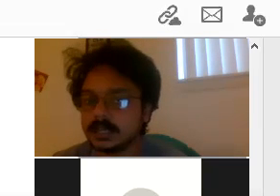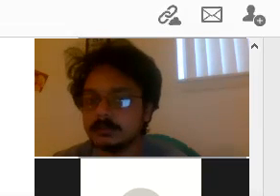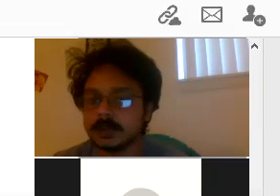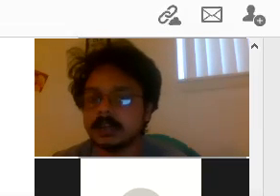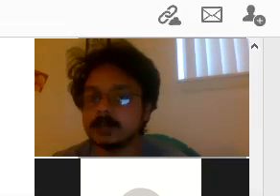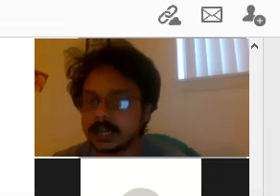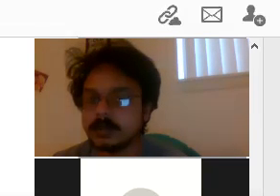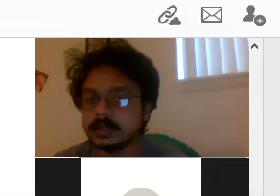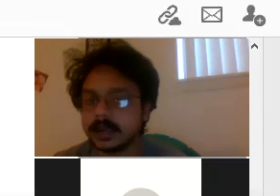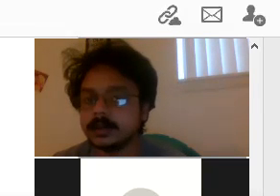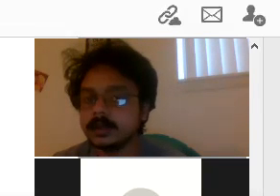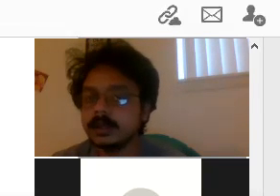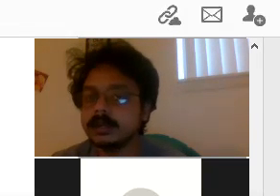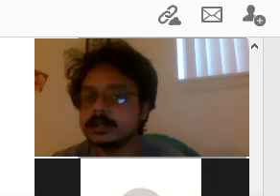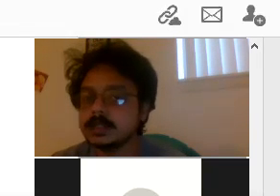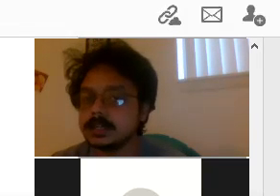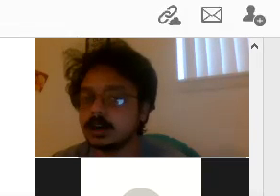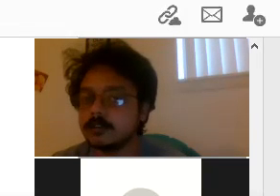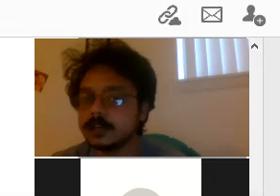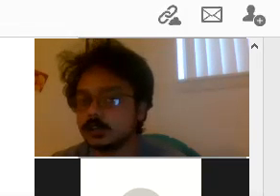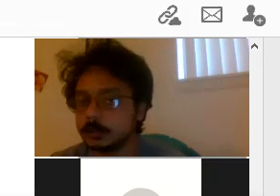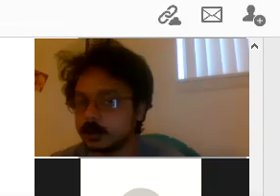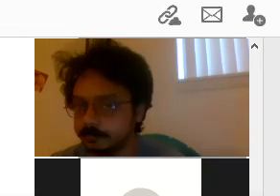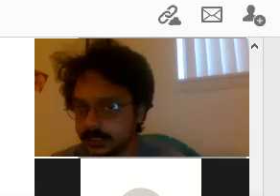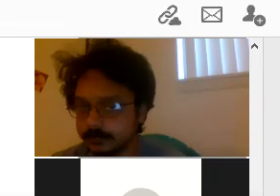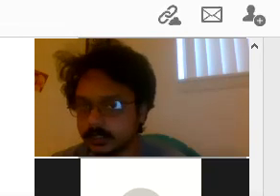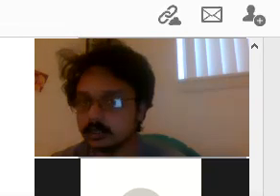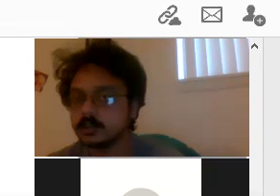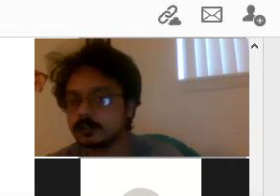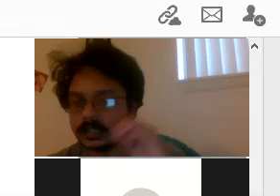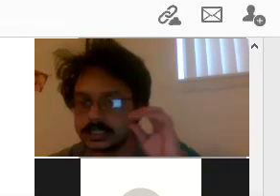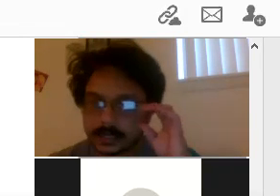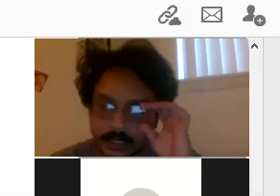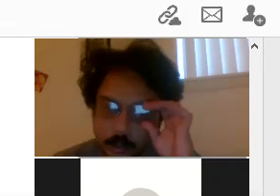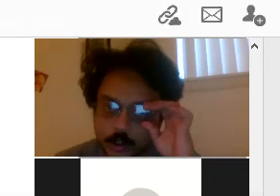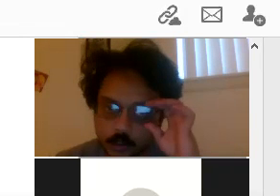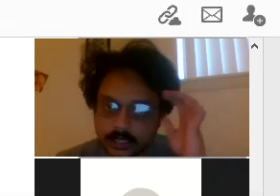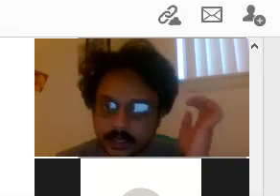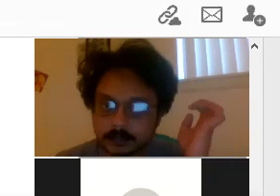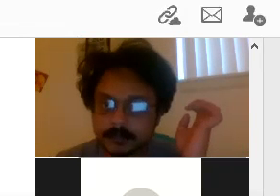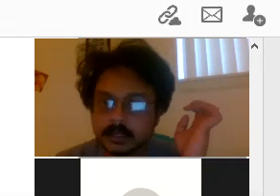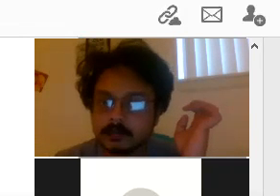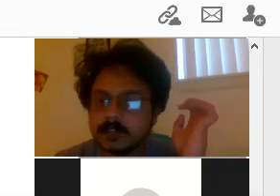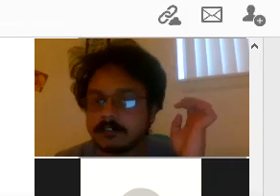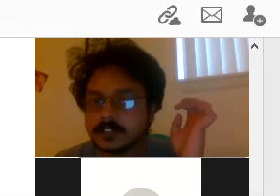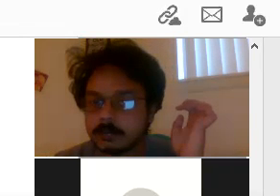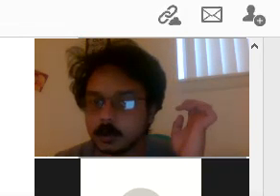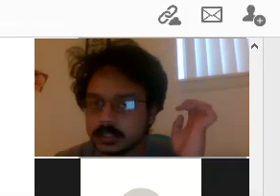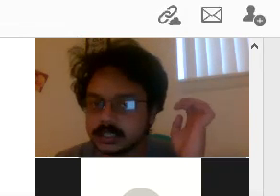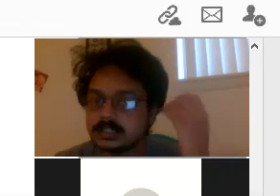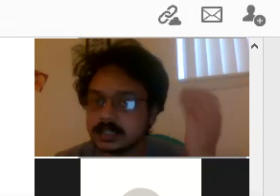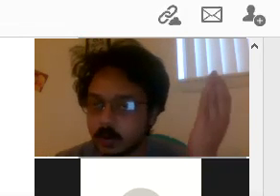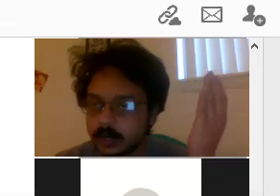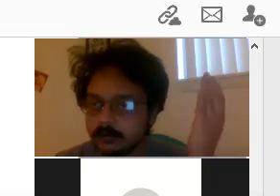power of b, and I'm claiming that it is theta of n to the power of b. For this, I need to show that we have